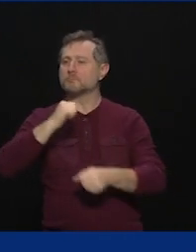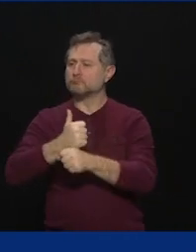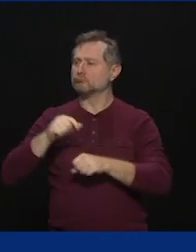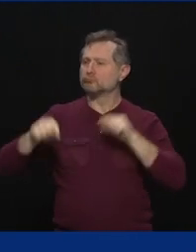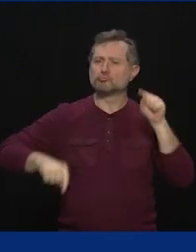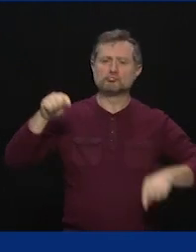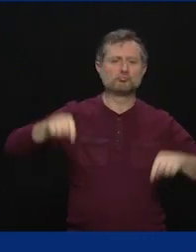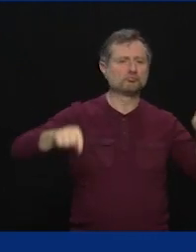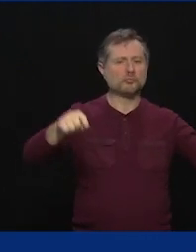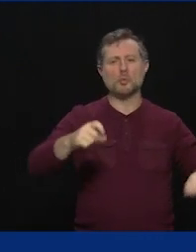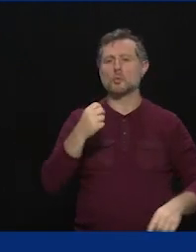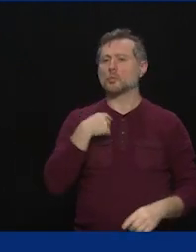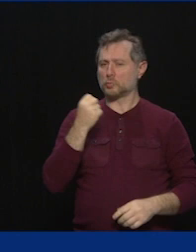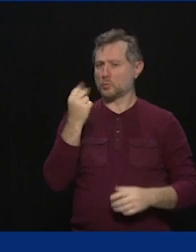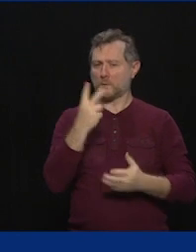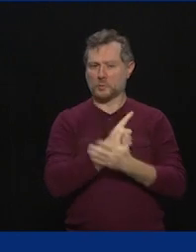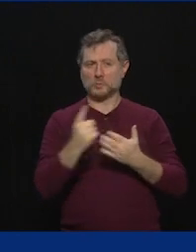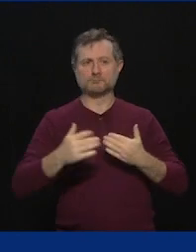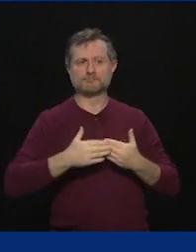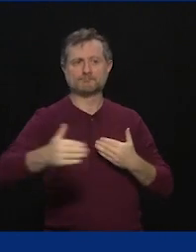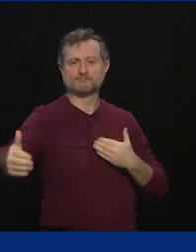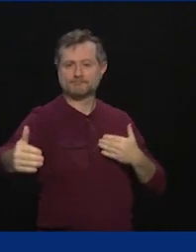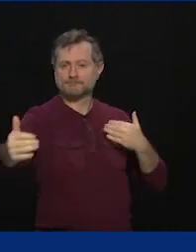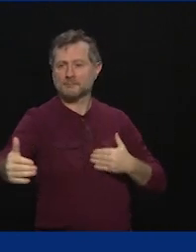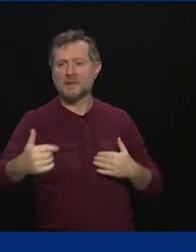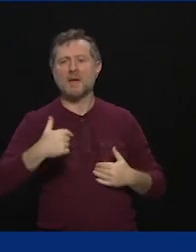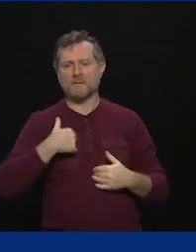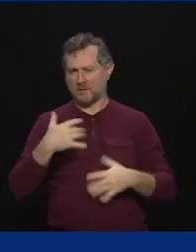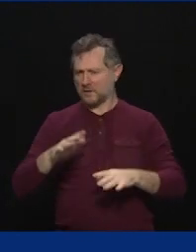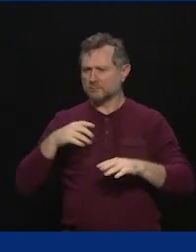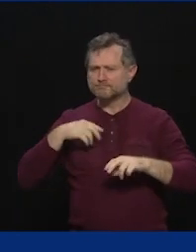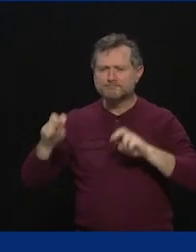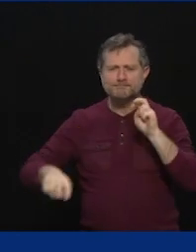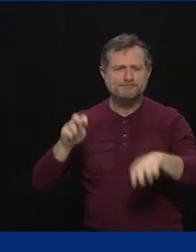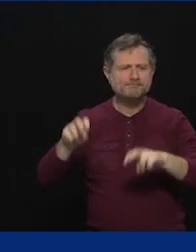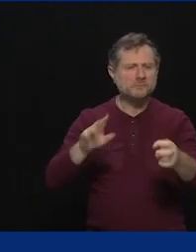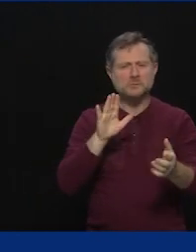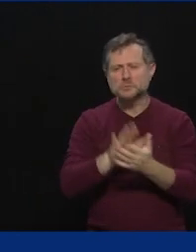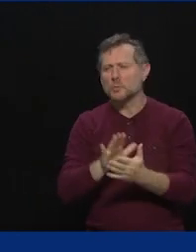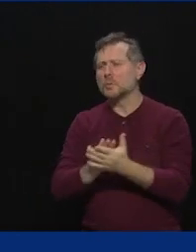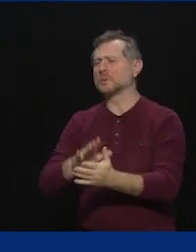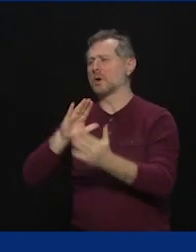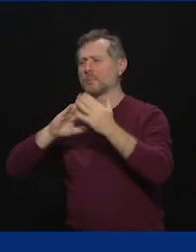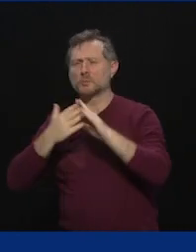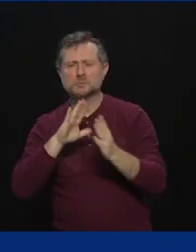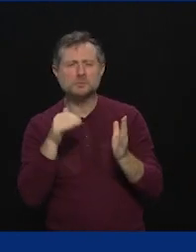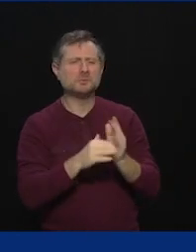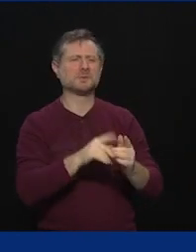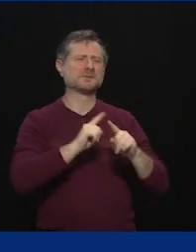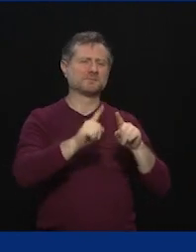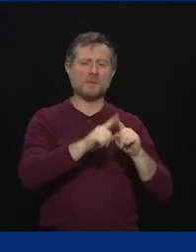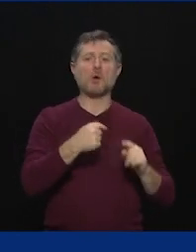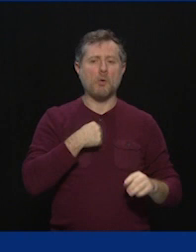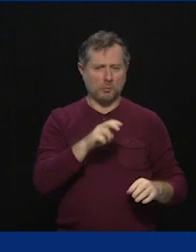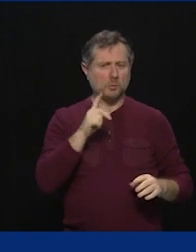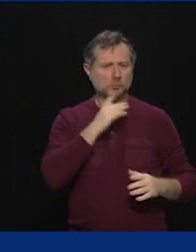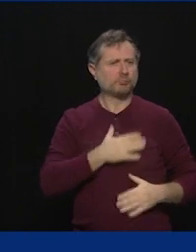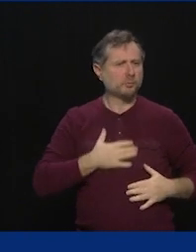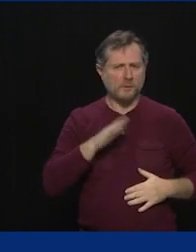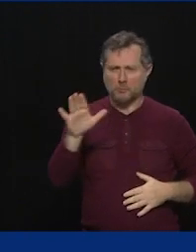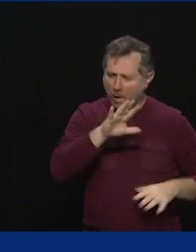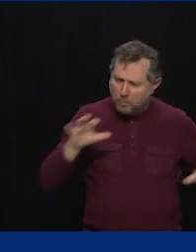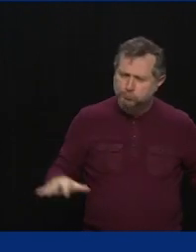with us. I've been at some of the sites and community centers and schools, and I really do appreciate all they're doing for us. I want to just reflect on